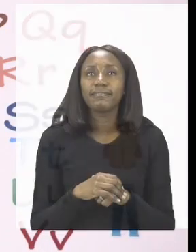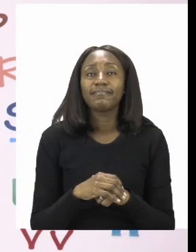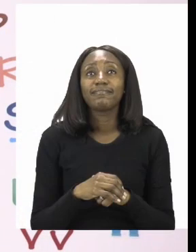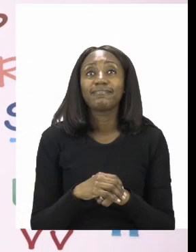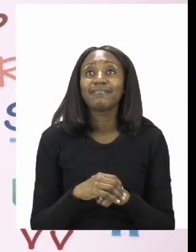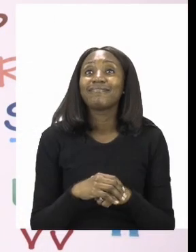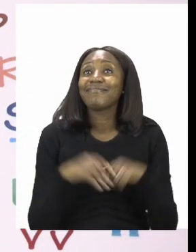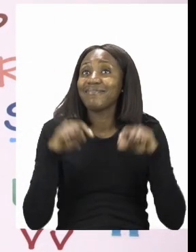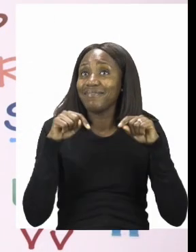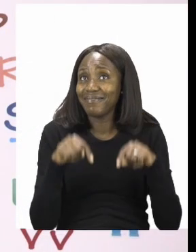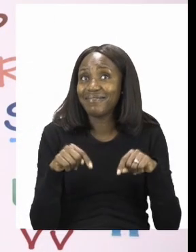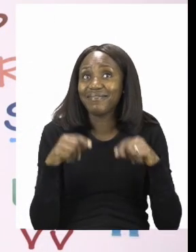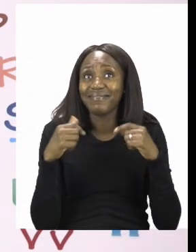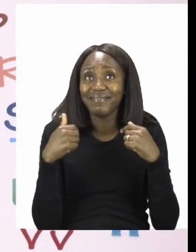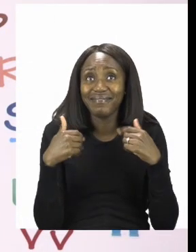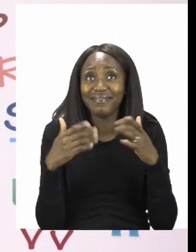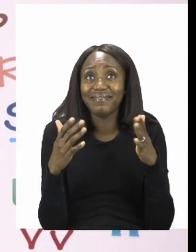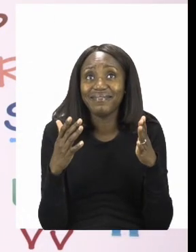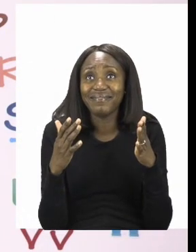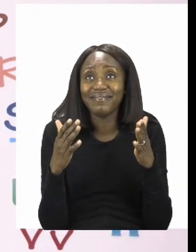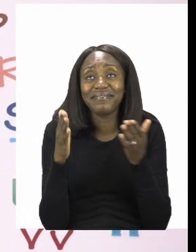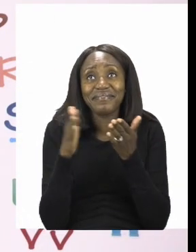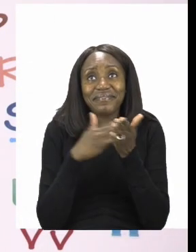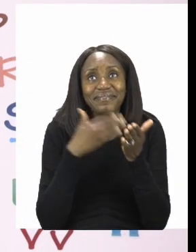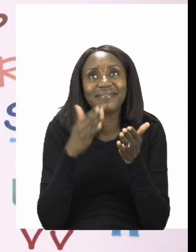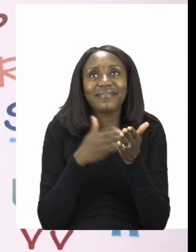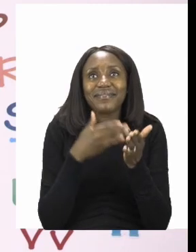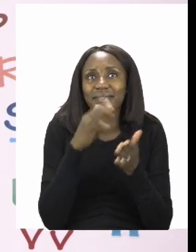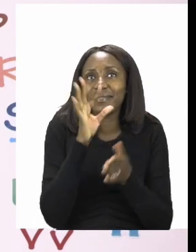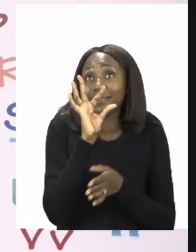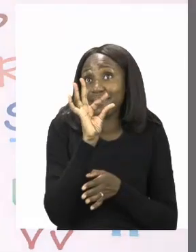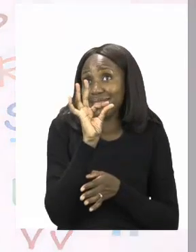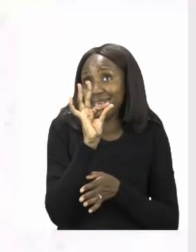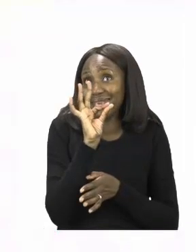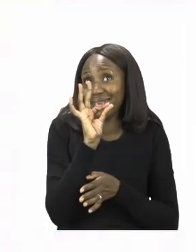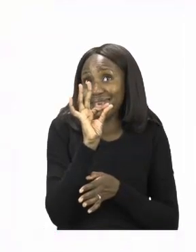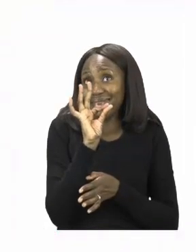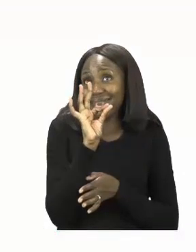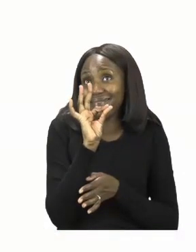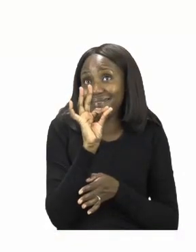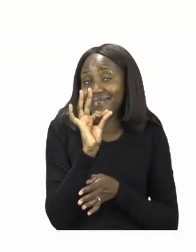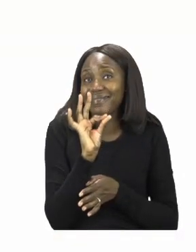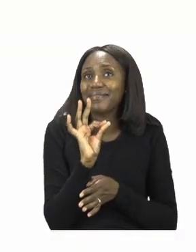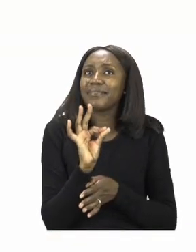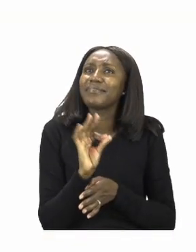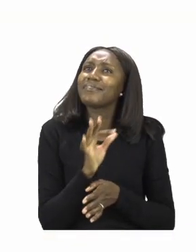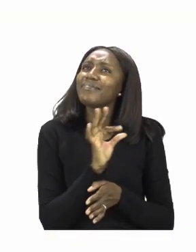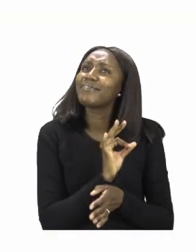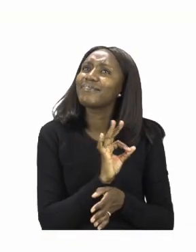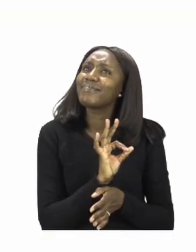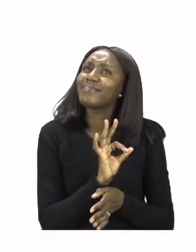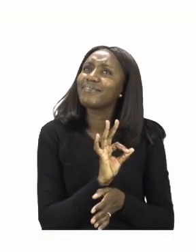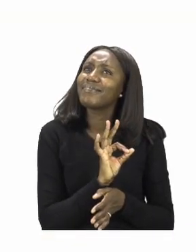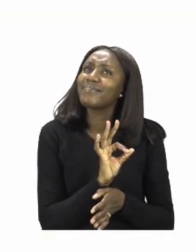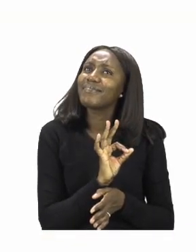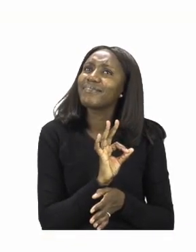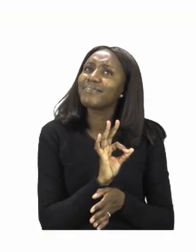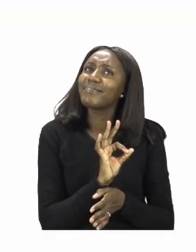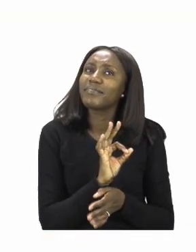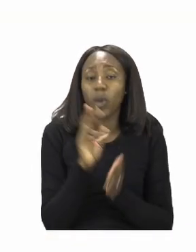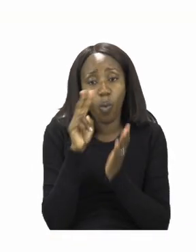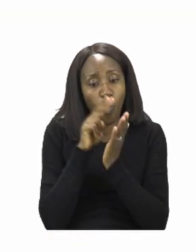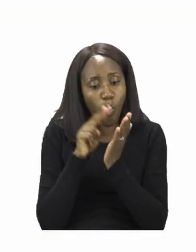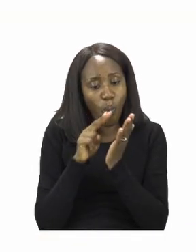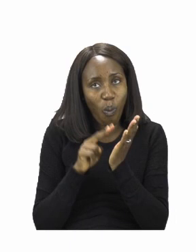Let's start our lesson, boys and girls, on page 9. On page 9, we are going to do some